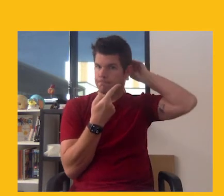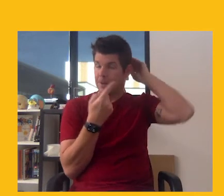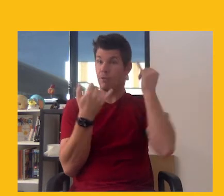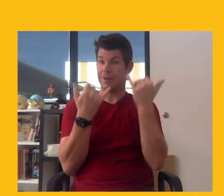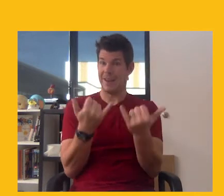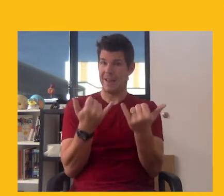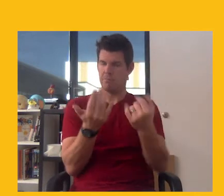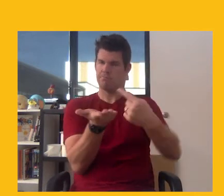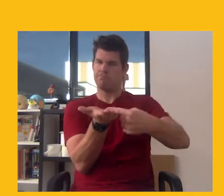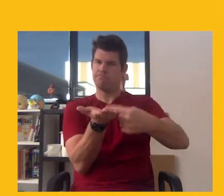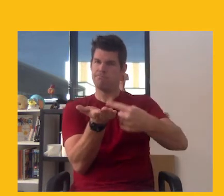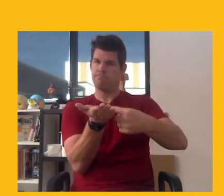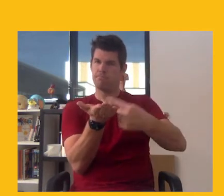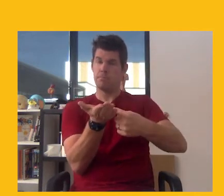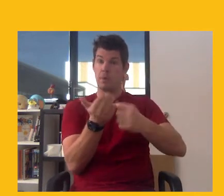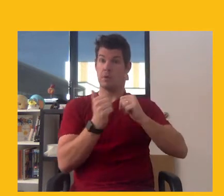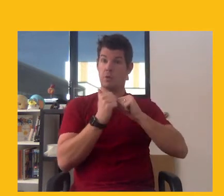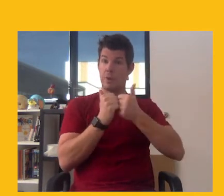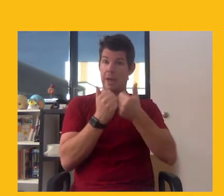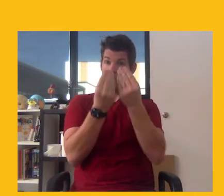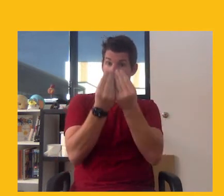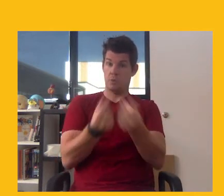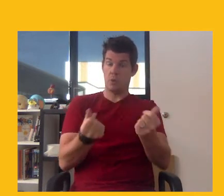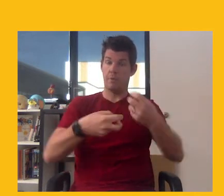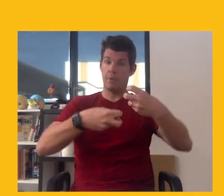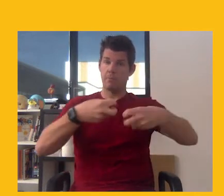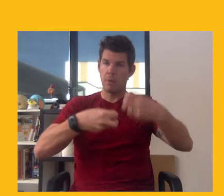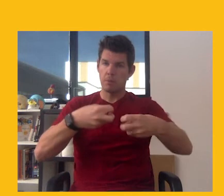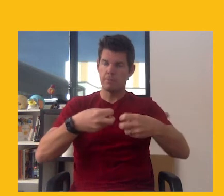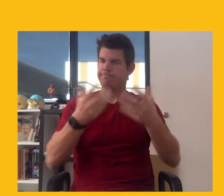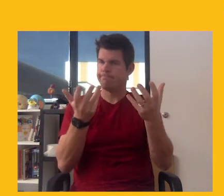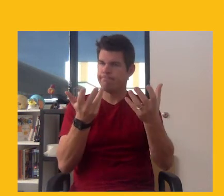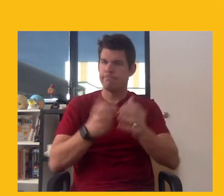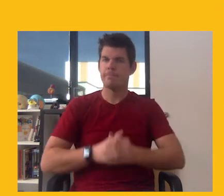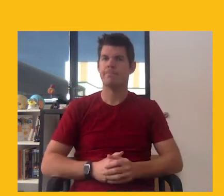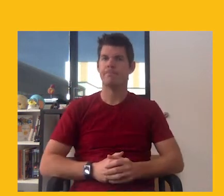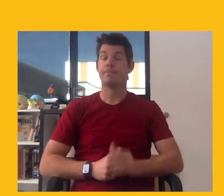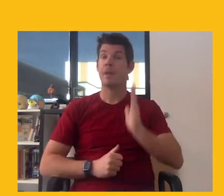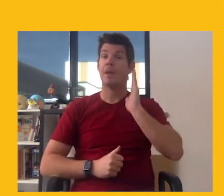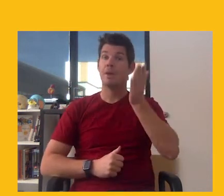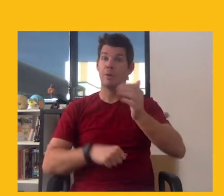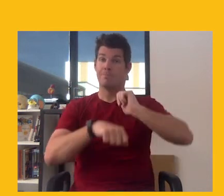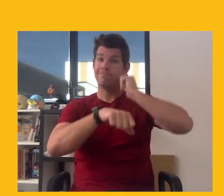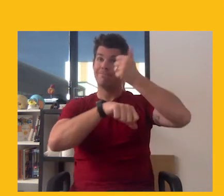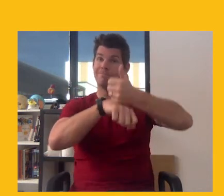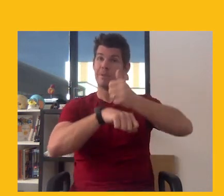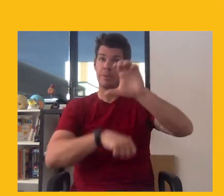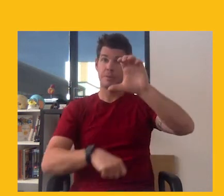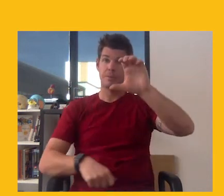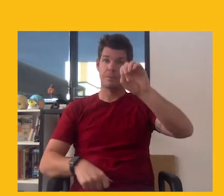to attempt to solve this problem is that we're going to be writing computer code